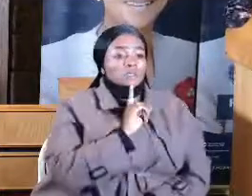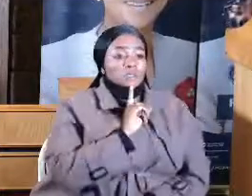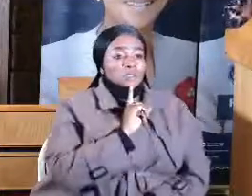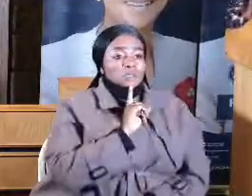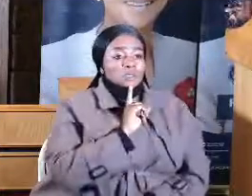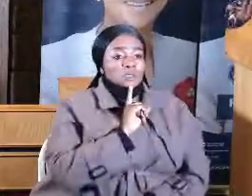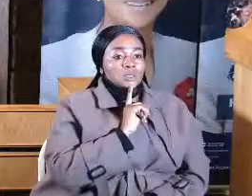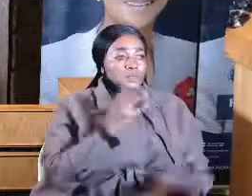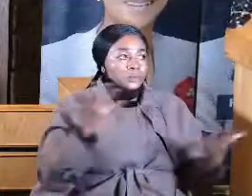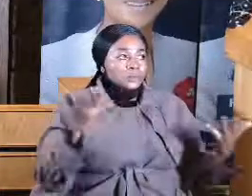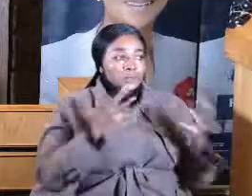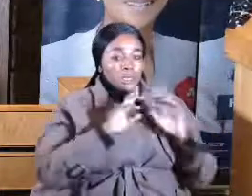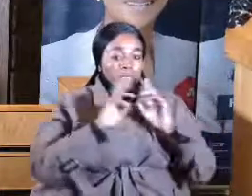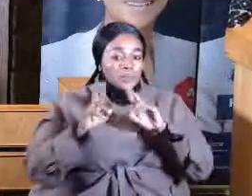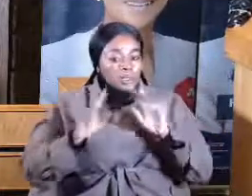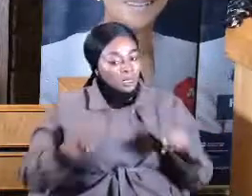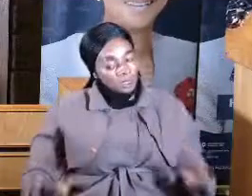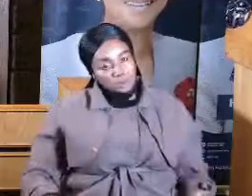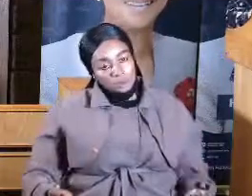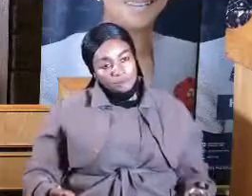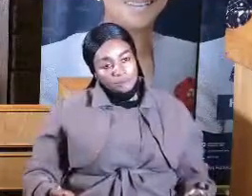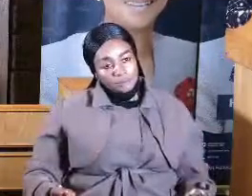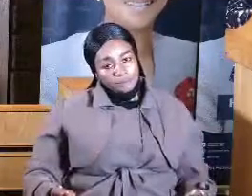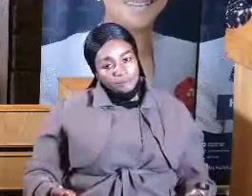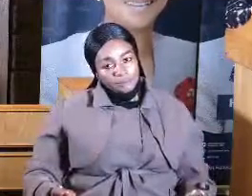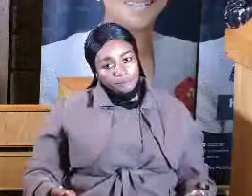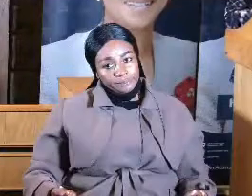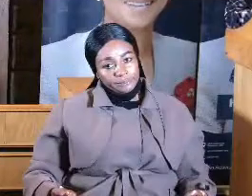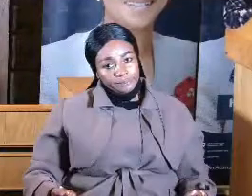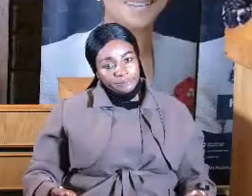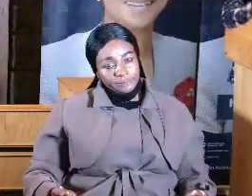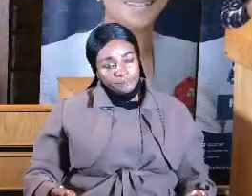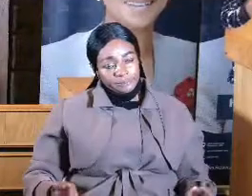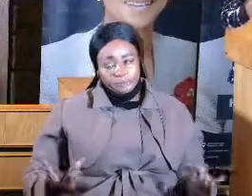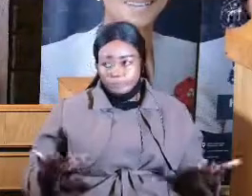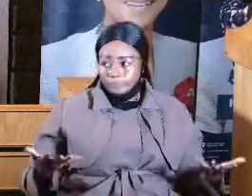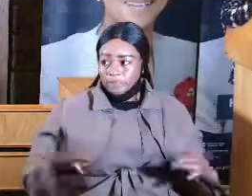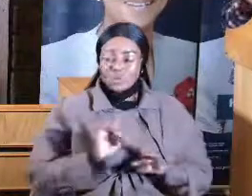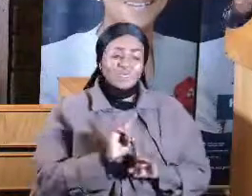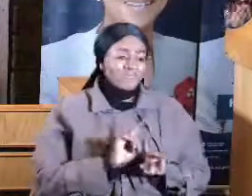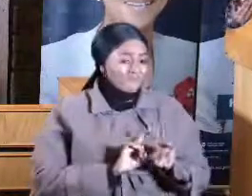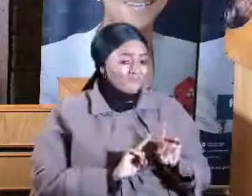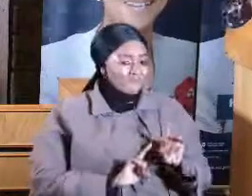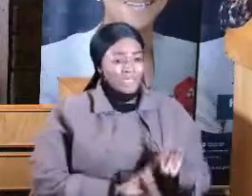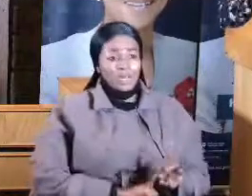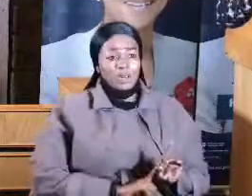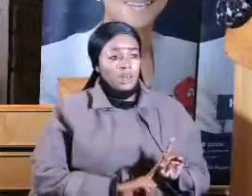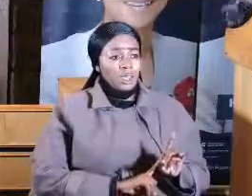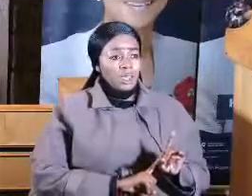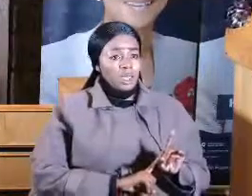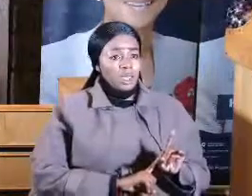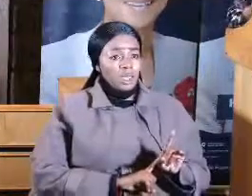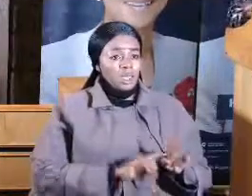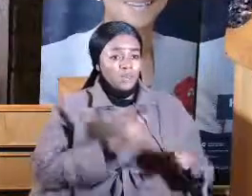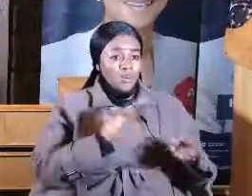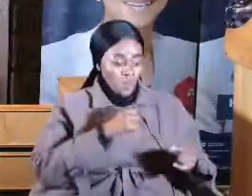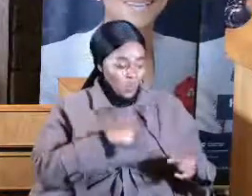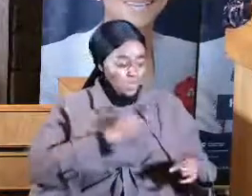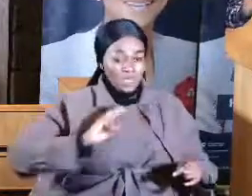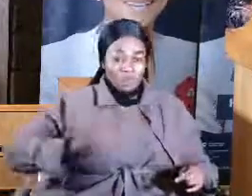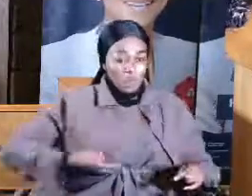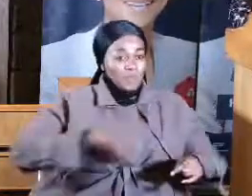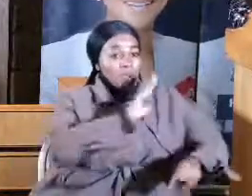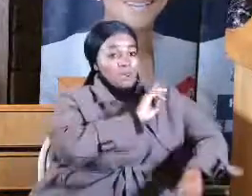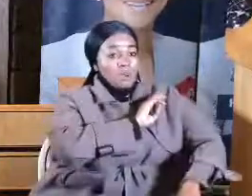even reply to her emails anymore. And this is the dismal failure that government has done to empower us